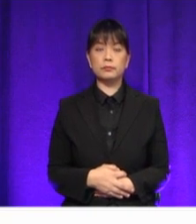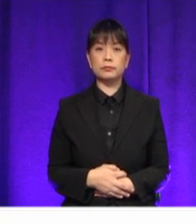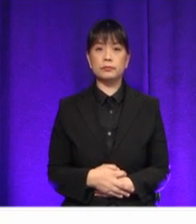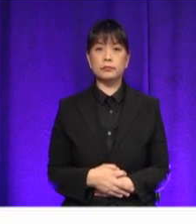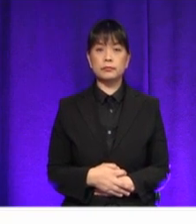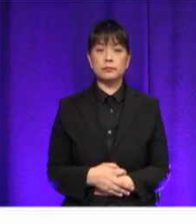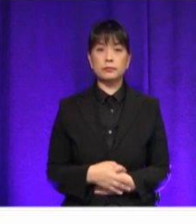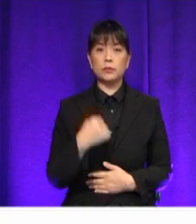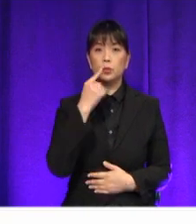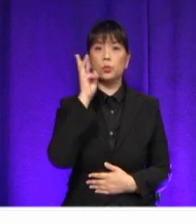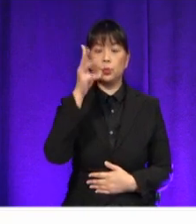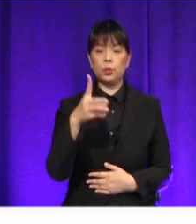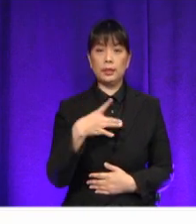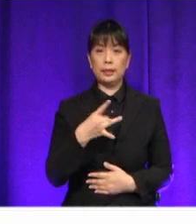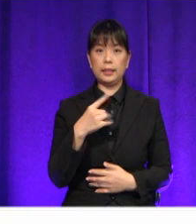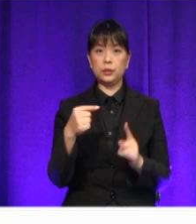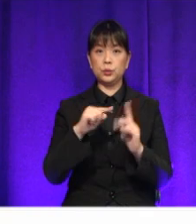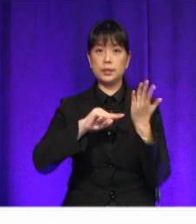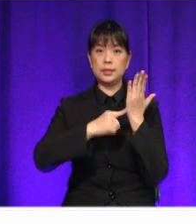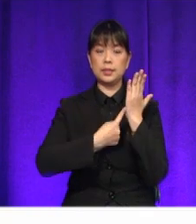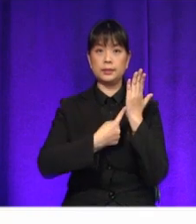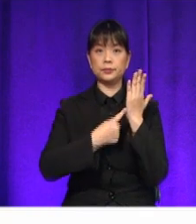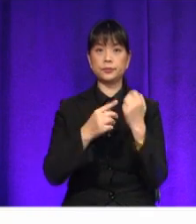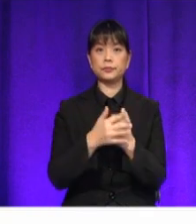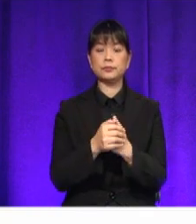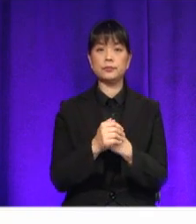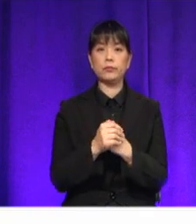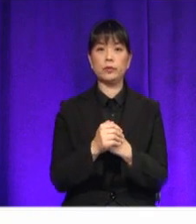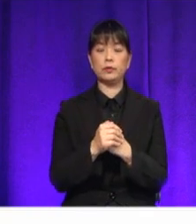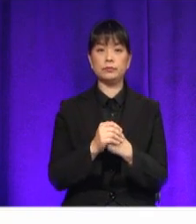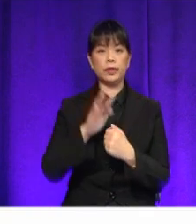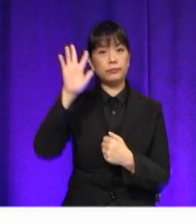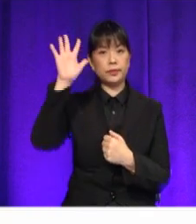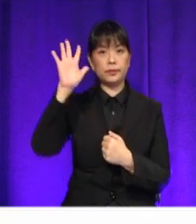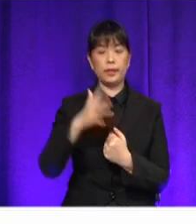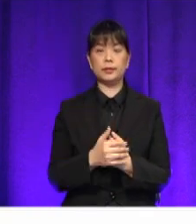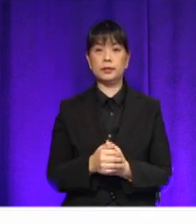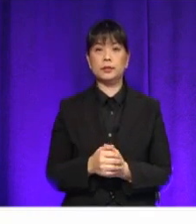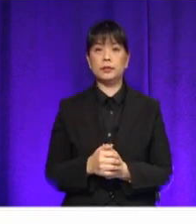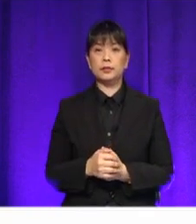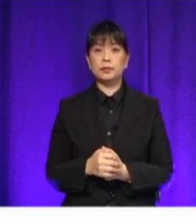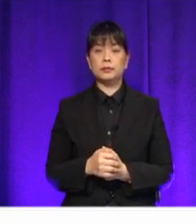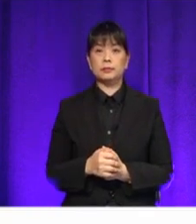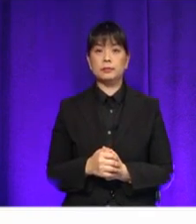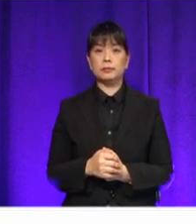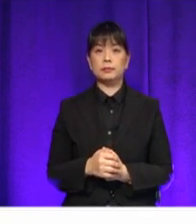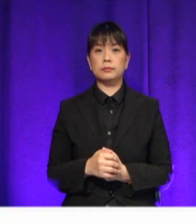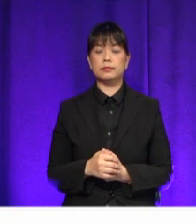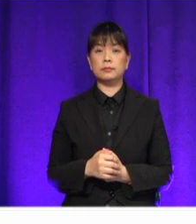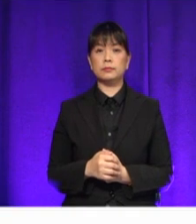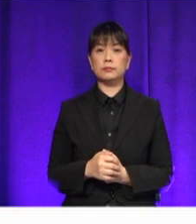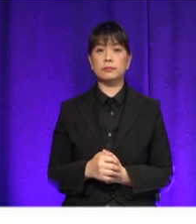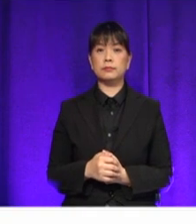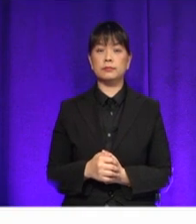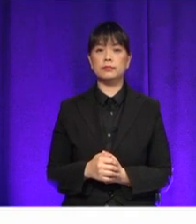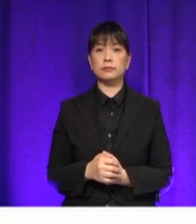Who would like to start? Anyone? Raise your hand. You can. Don't be shy. Can't wait to listen to your